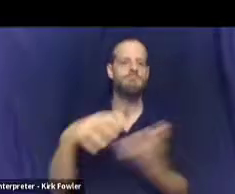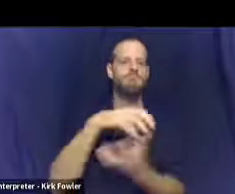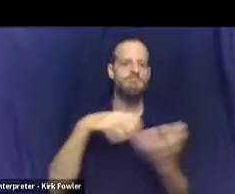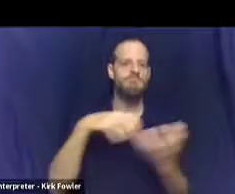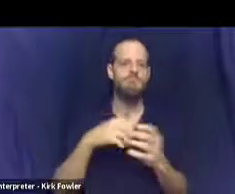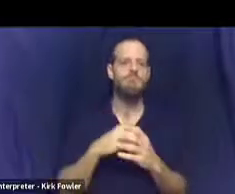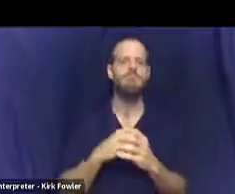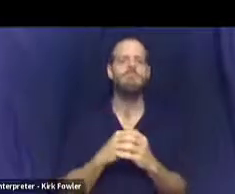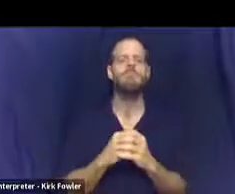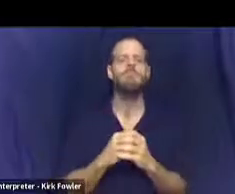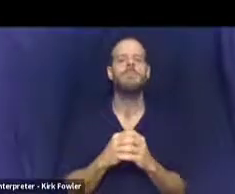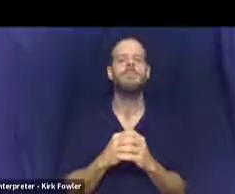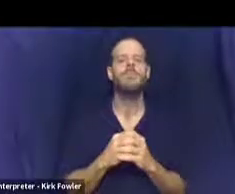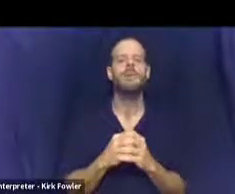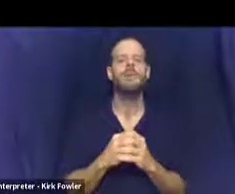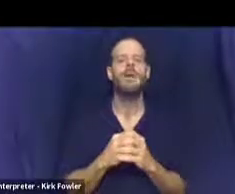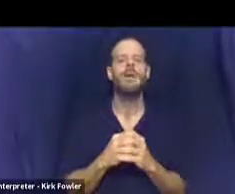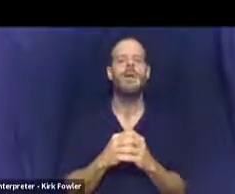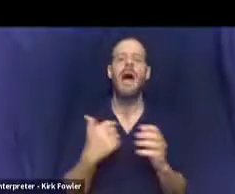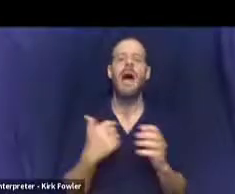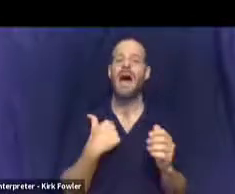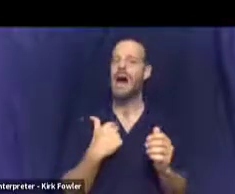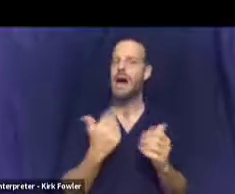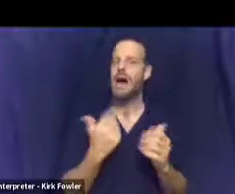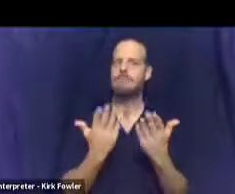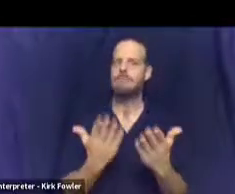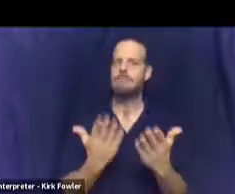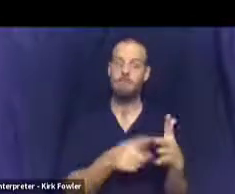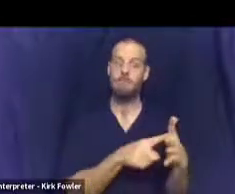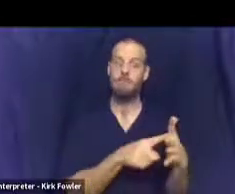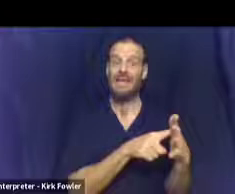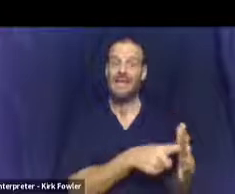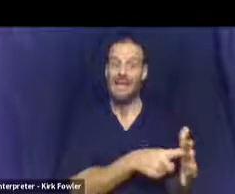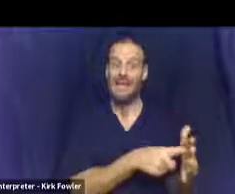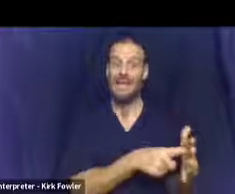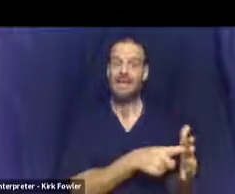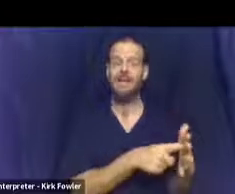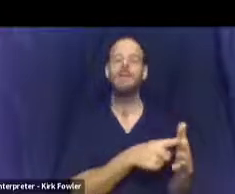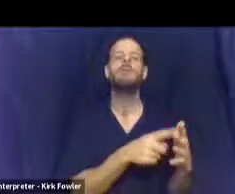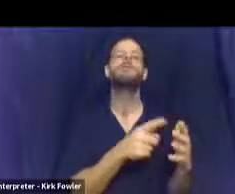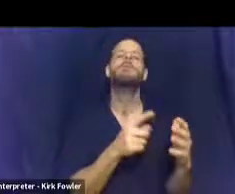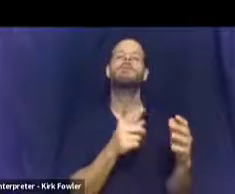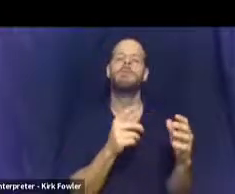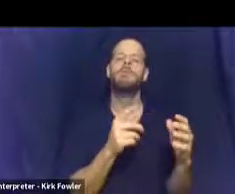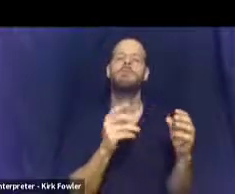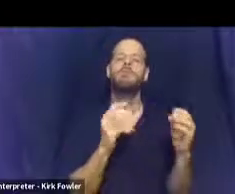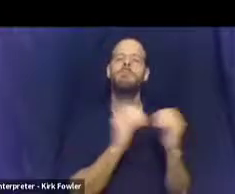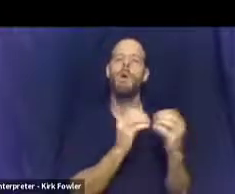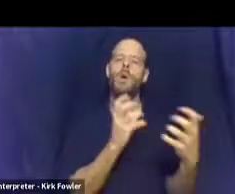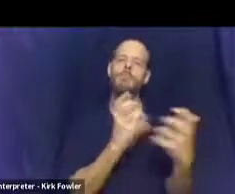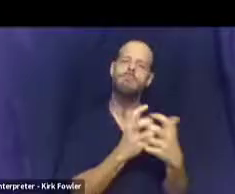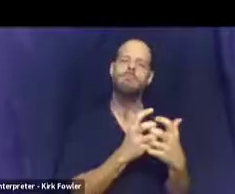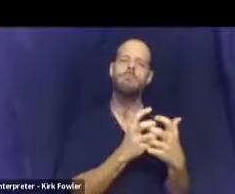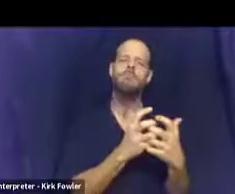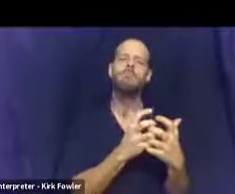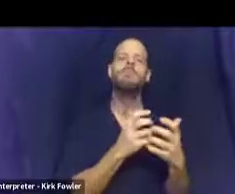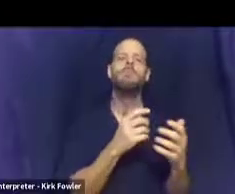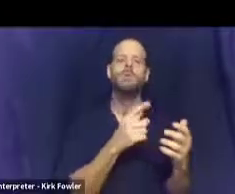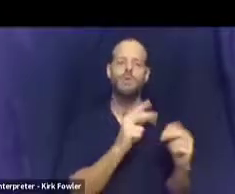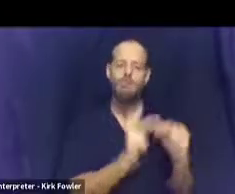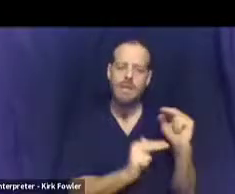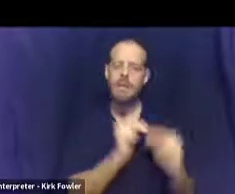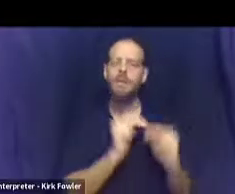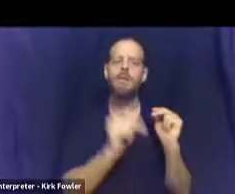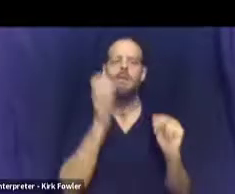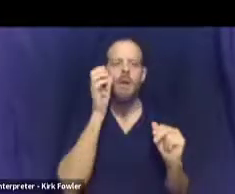But I would always say when we're starting from the beginning, we want to make it pretty individualized to know that we can build those concepts and then we might